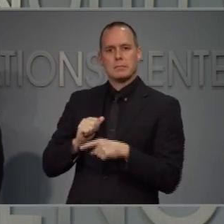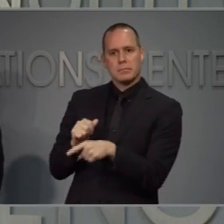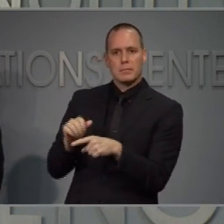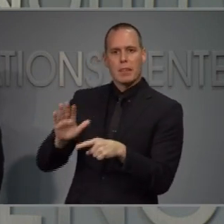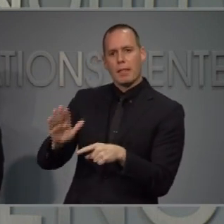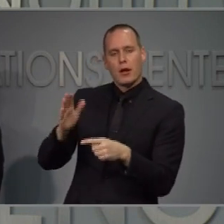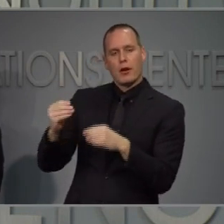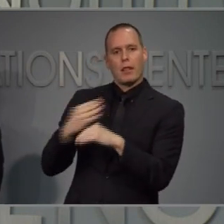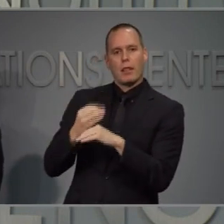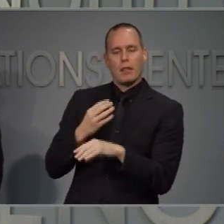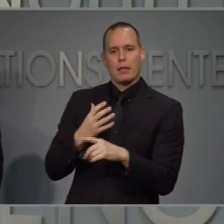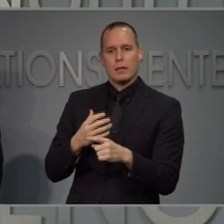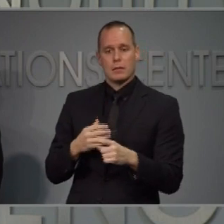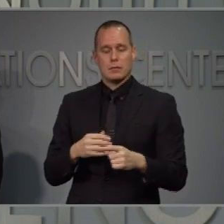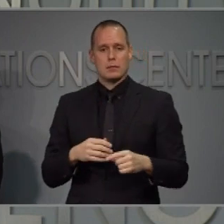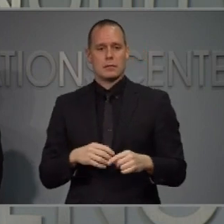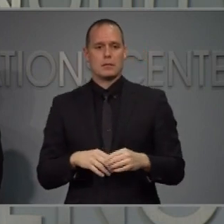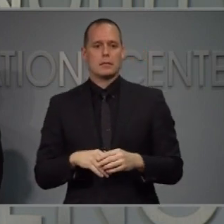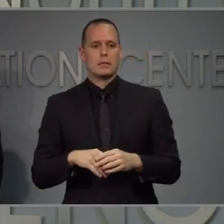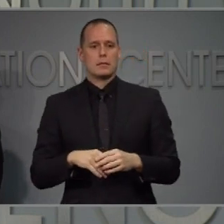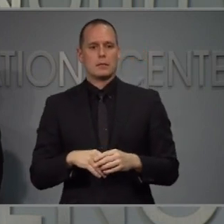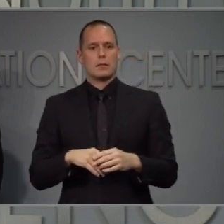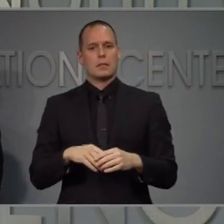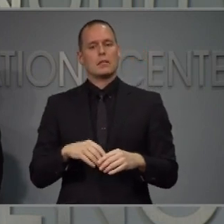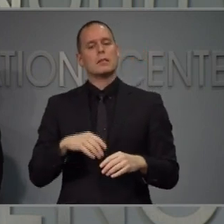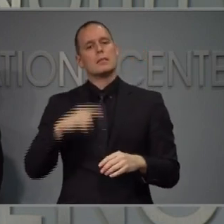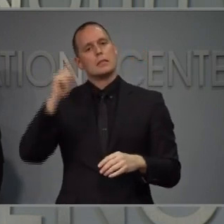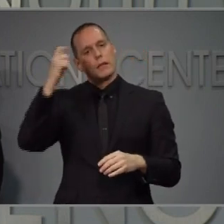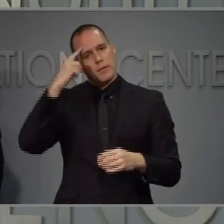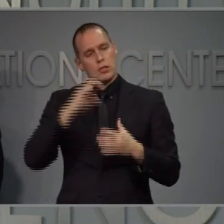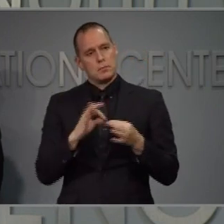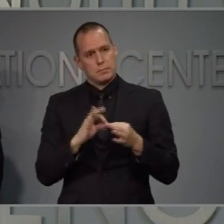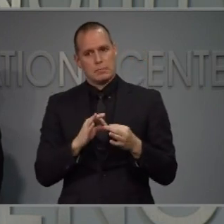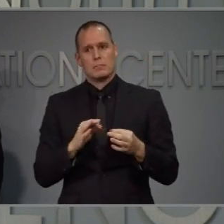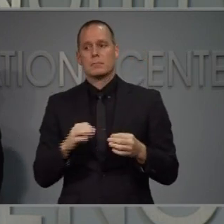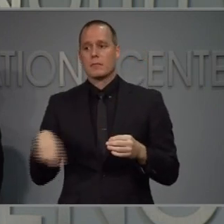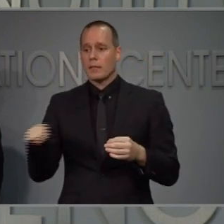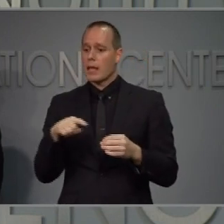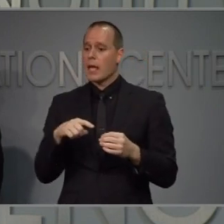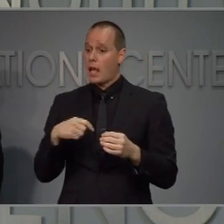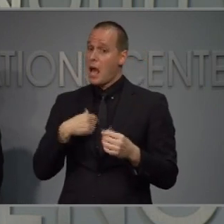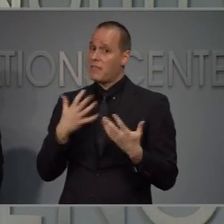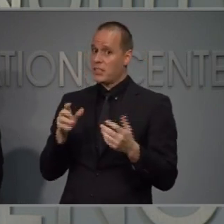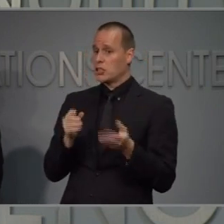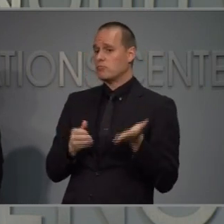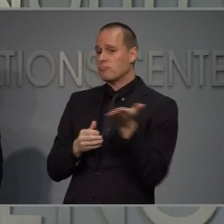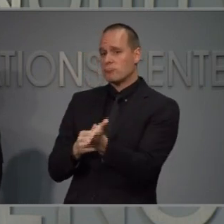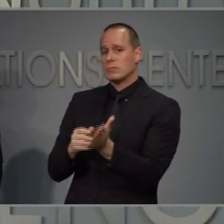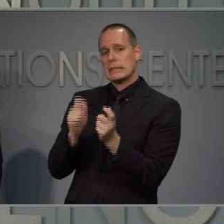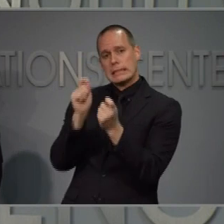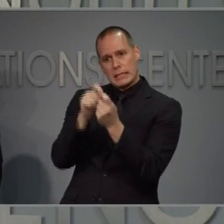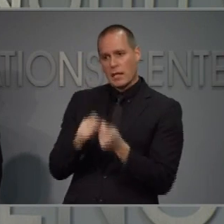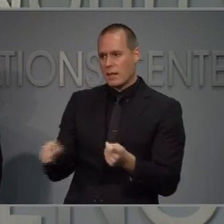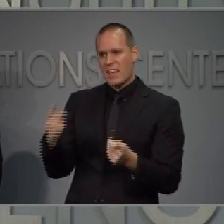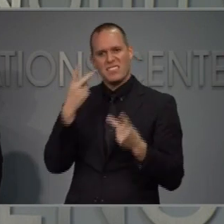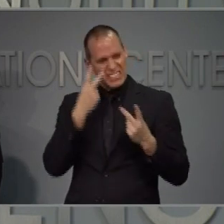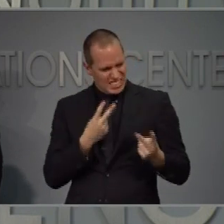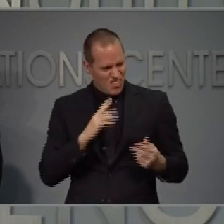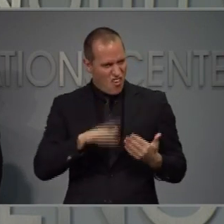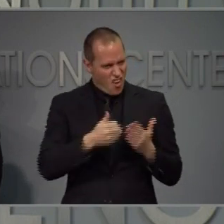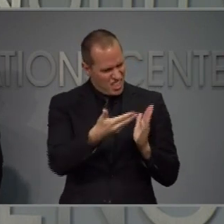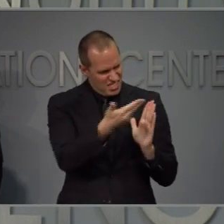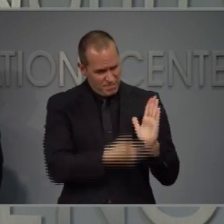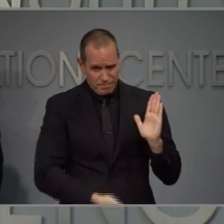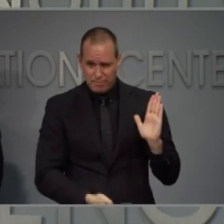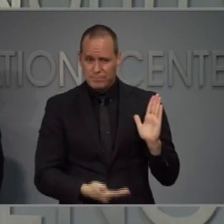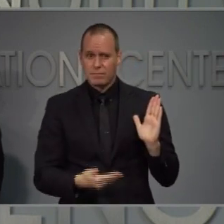both sides of the aisle have seen this in detail. Would you say that, Charlie? They've seen it all, and a